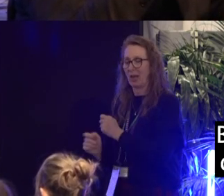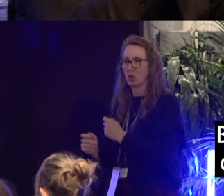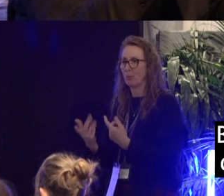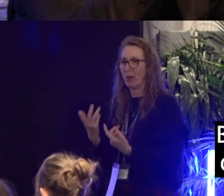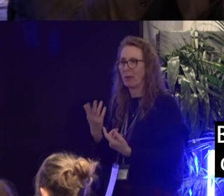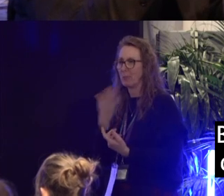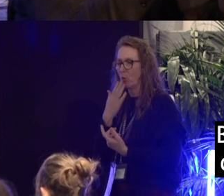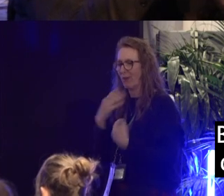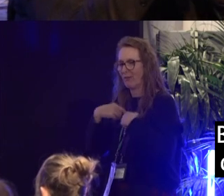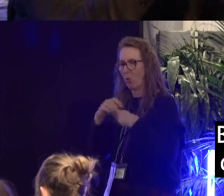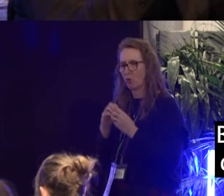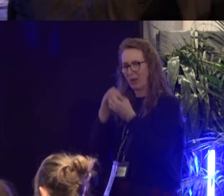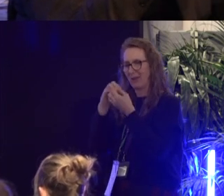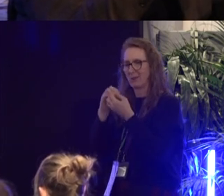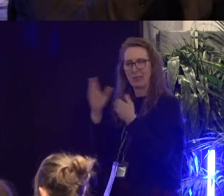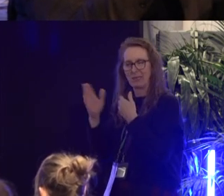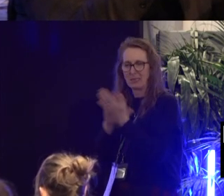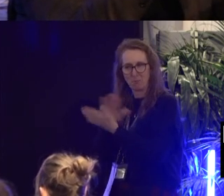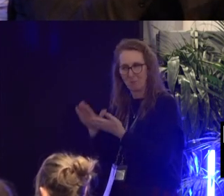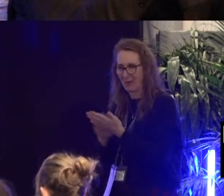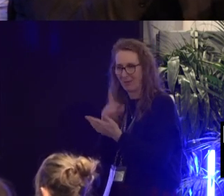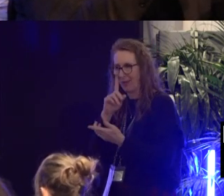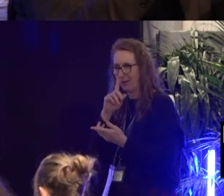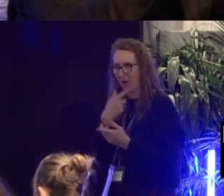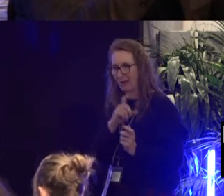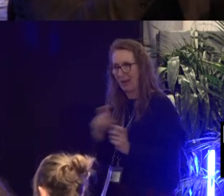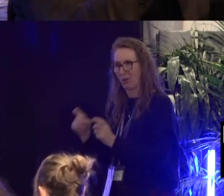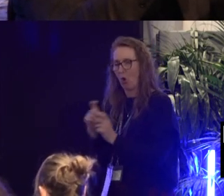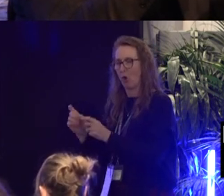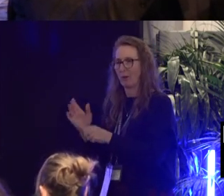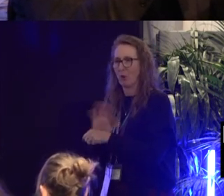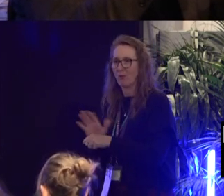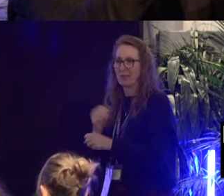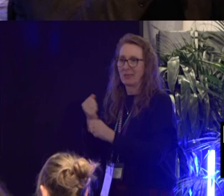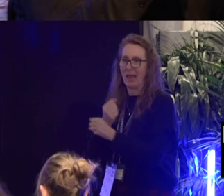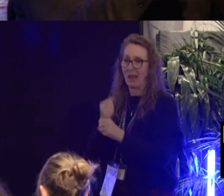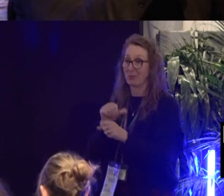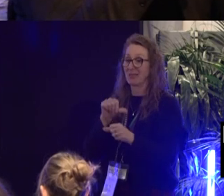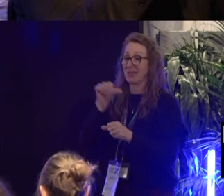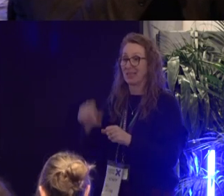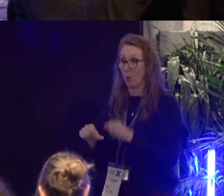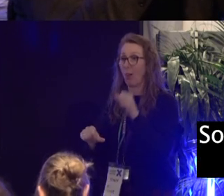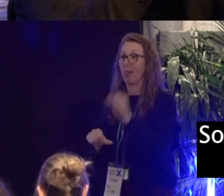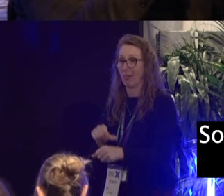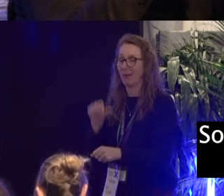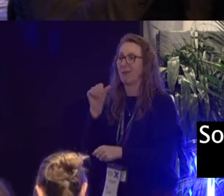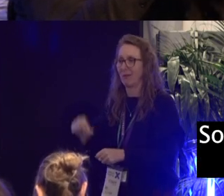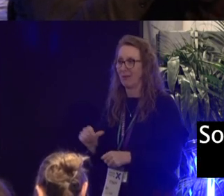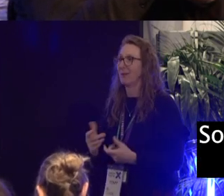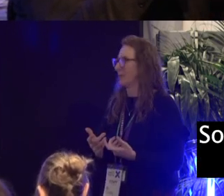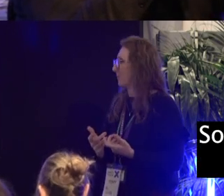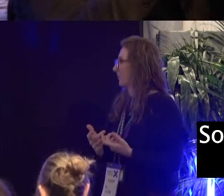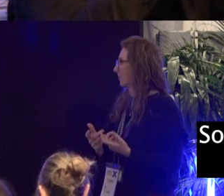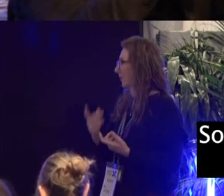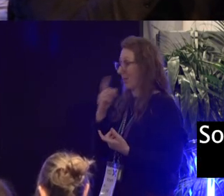boring for them doesn't mean they shouldn't carry on. In movies and games, we see sequels, and they make a ton of money. So I think there's